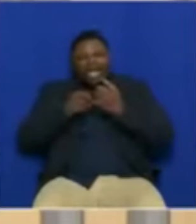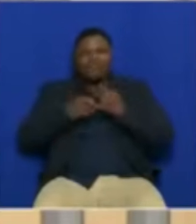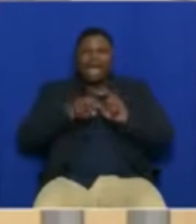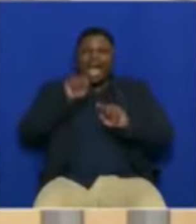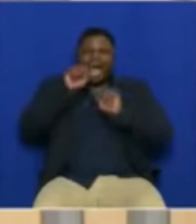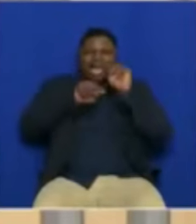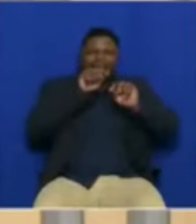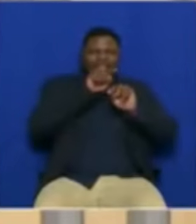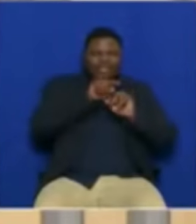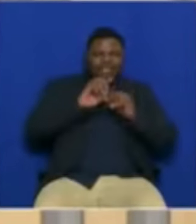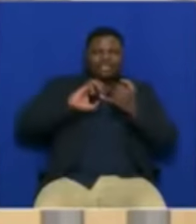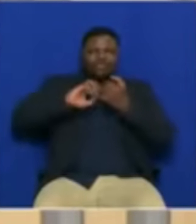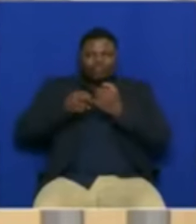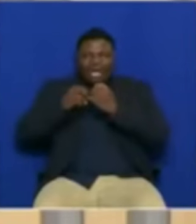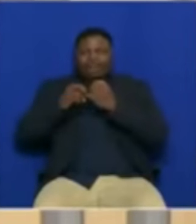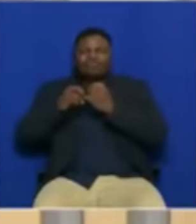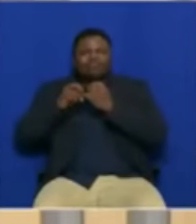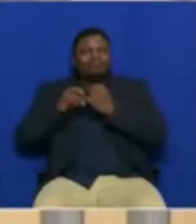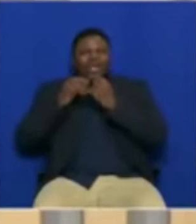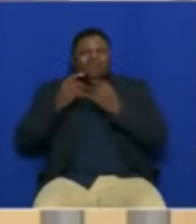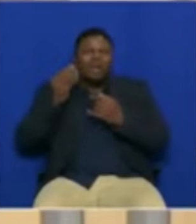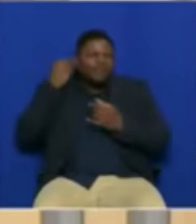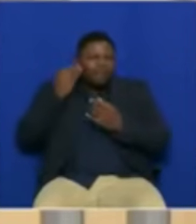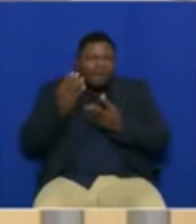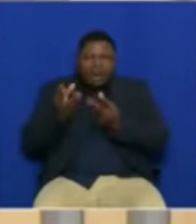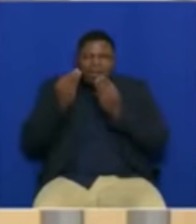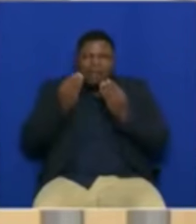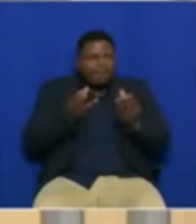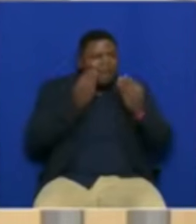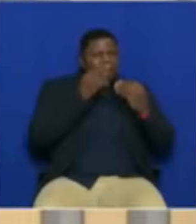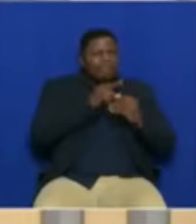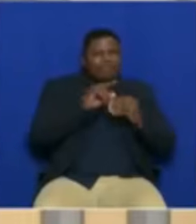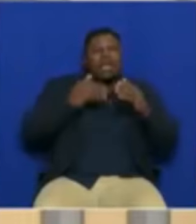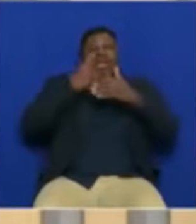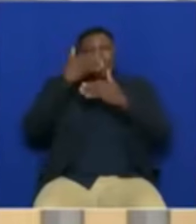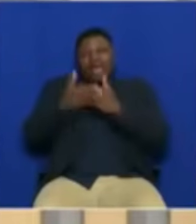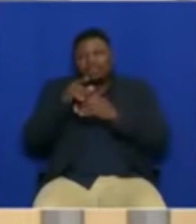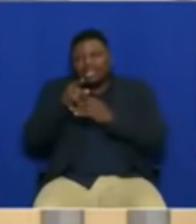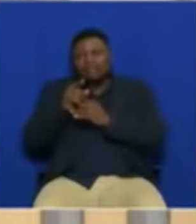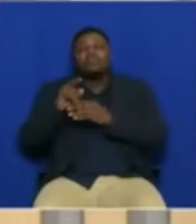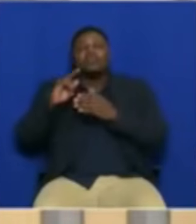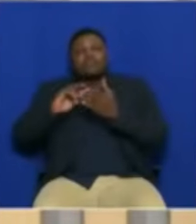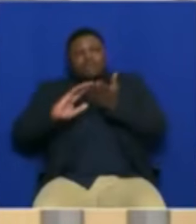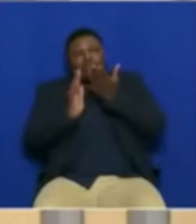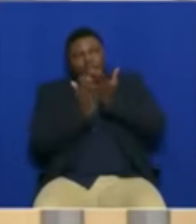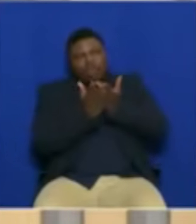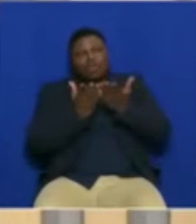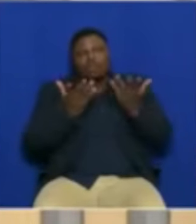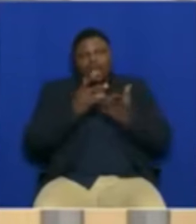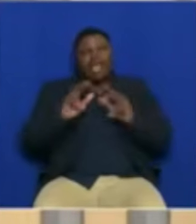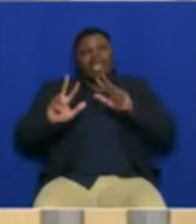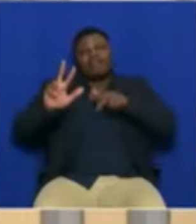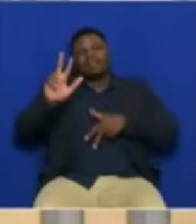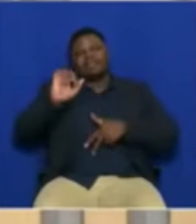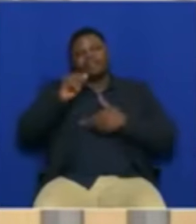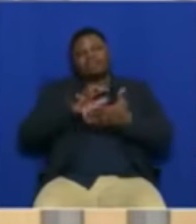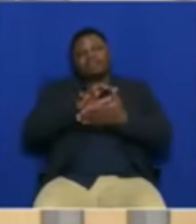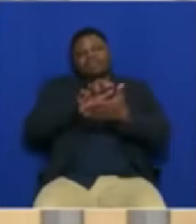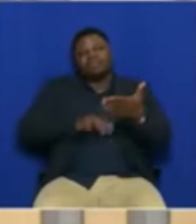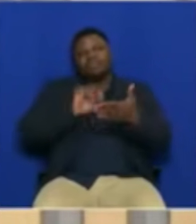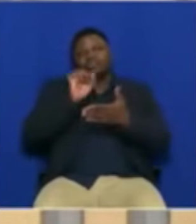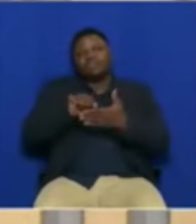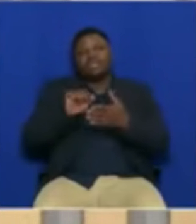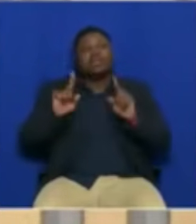you reduce that into an affidavit. When you are confirmed and you are sure that is that. Because if we go around taking affidavits from